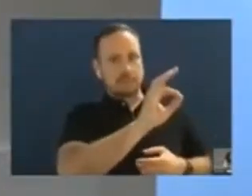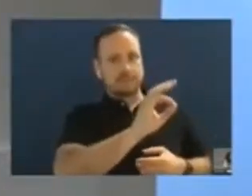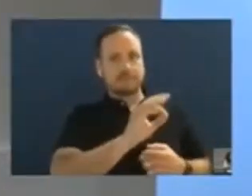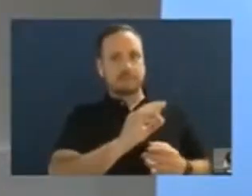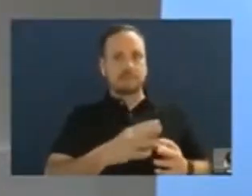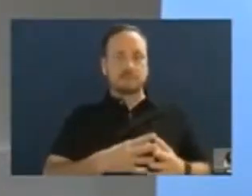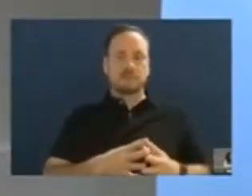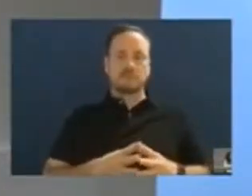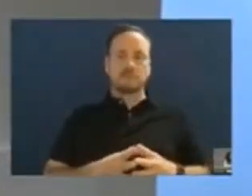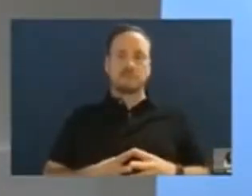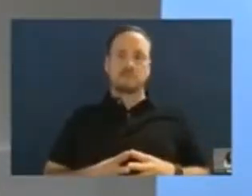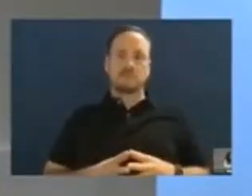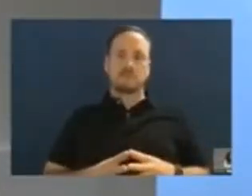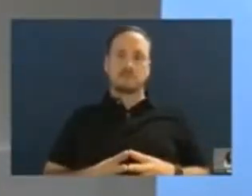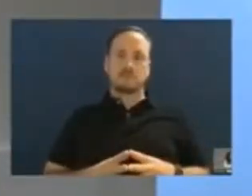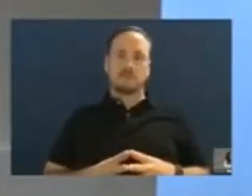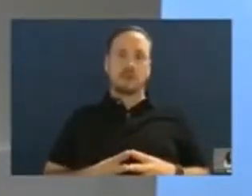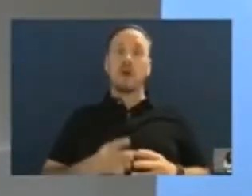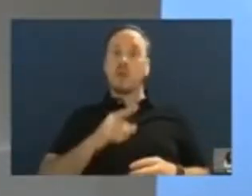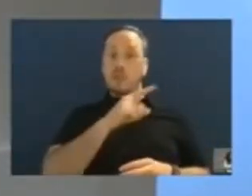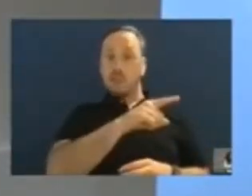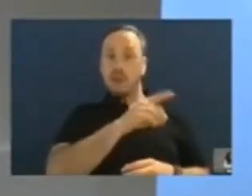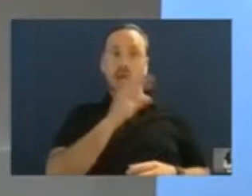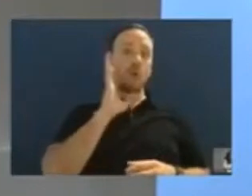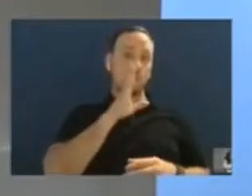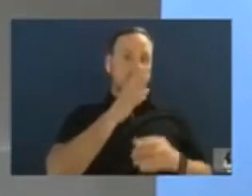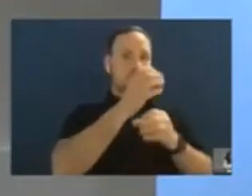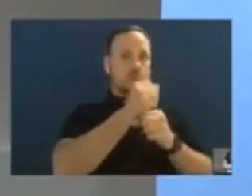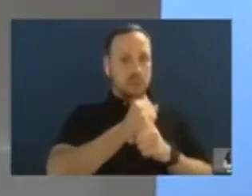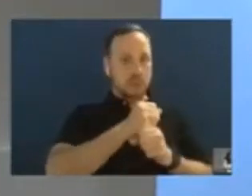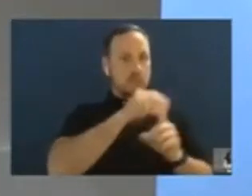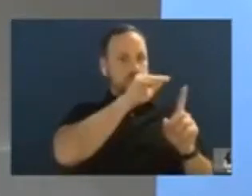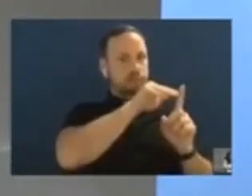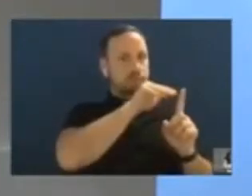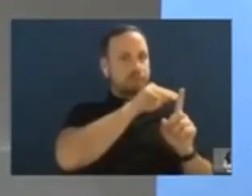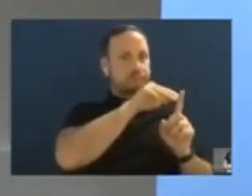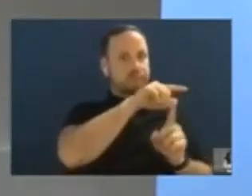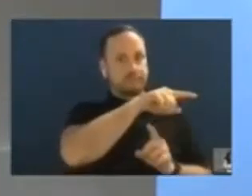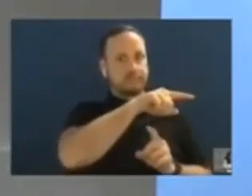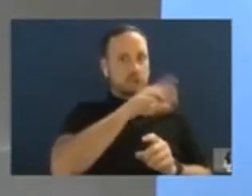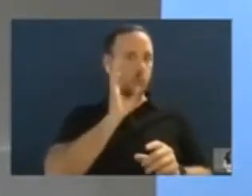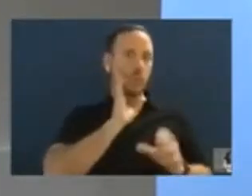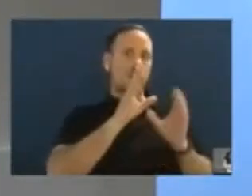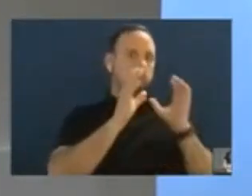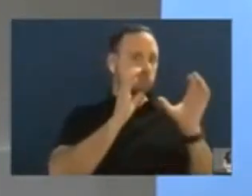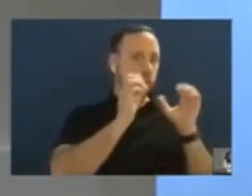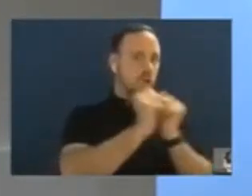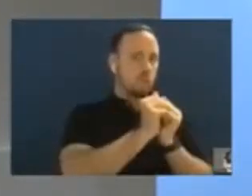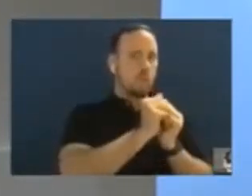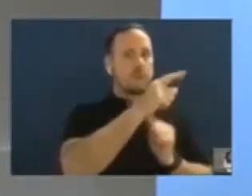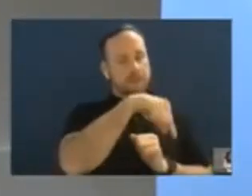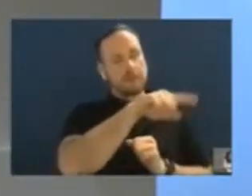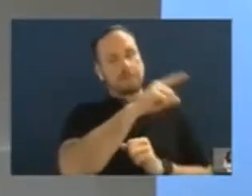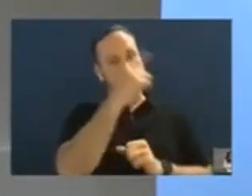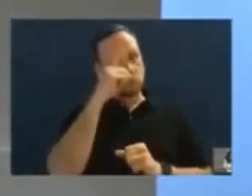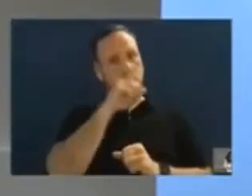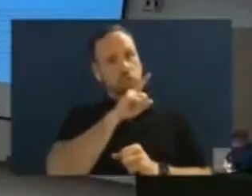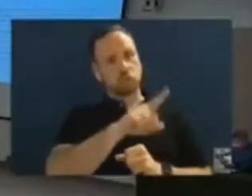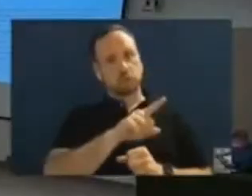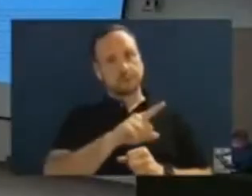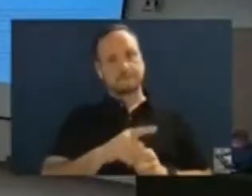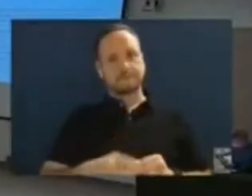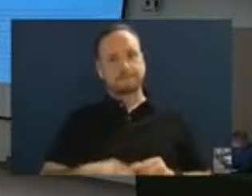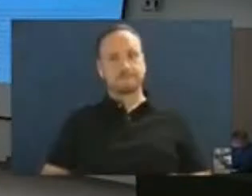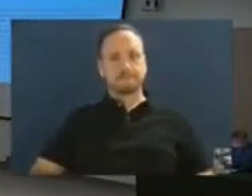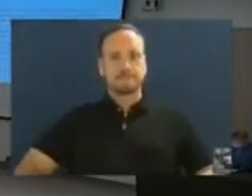they will get notification? Absolutely. We'll do a lot of communication once we know what our dates are. All right, that's it. Thank you. Ms.